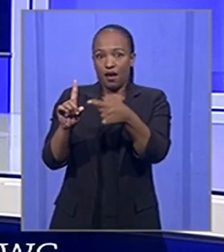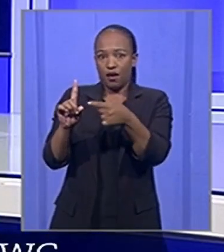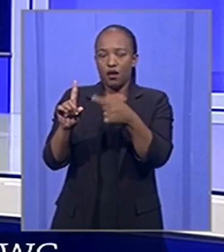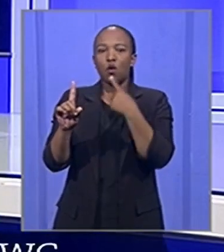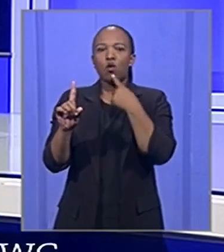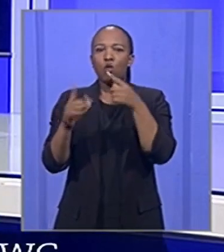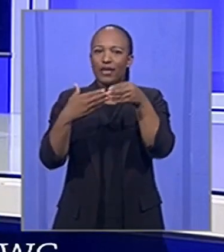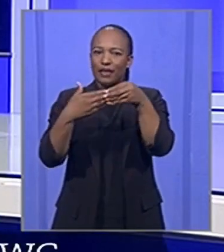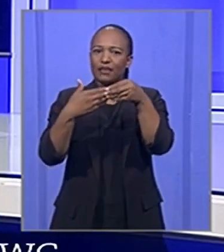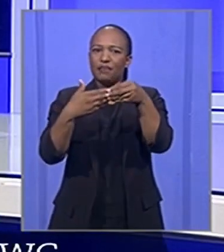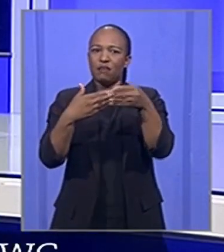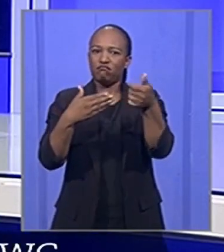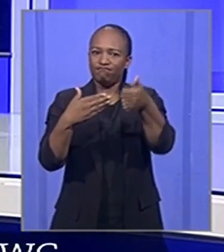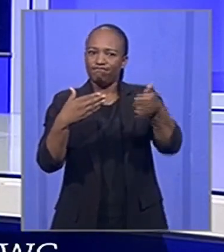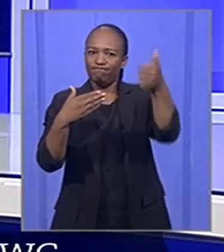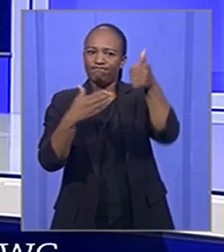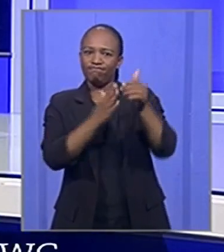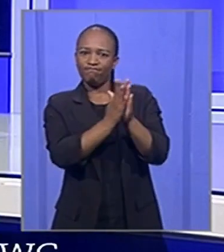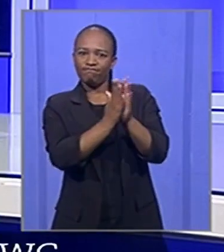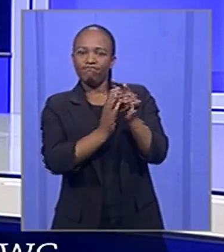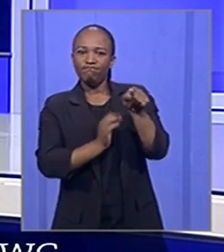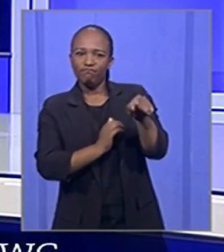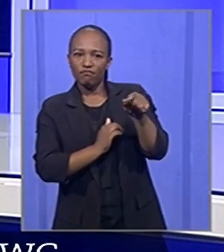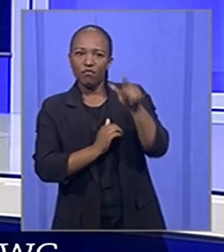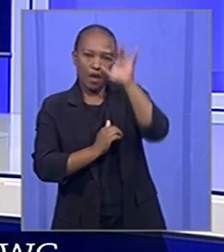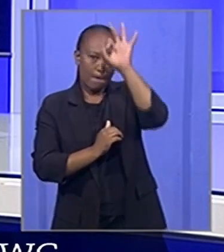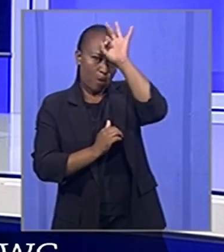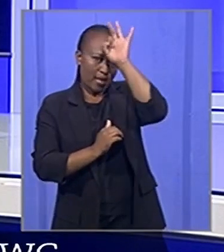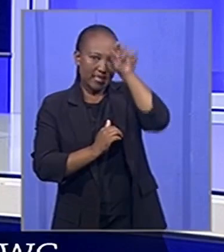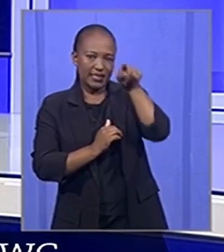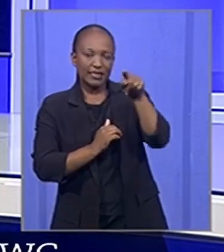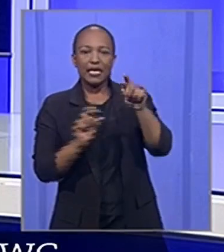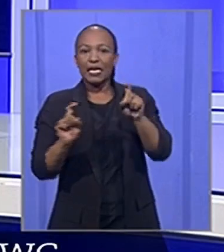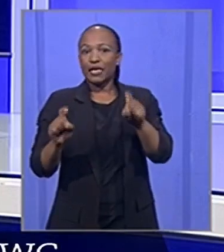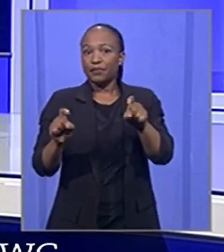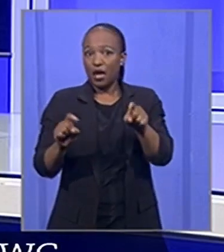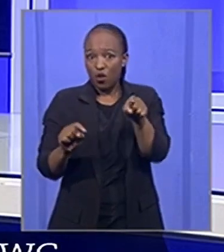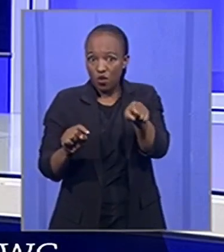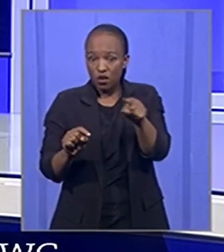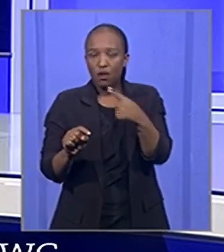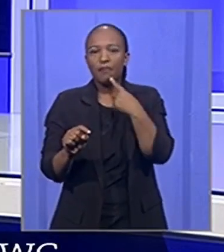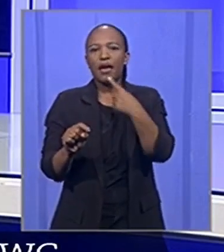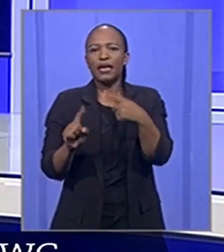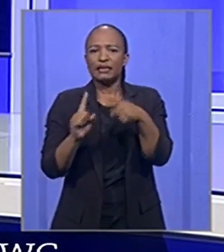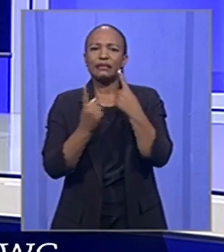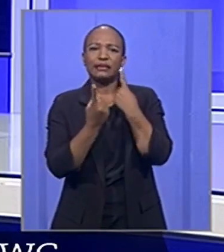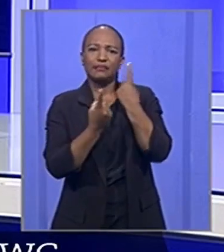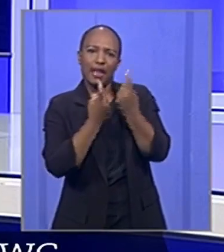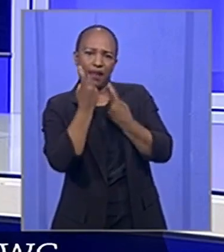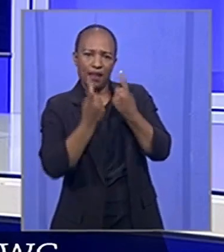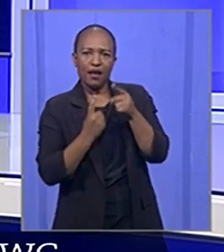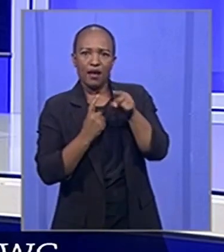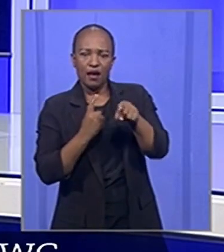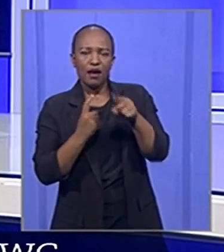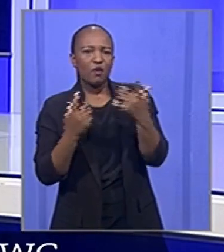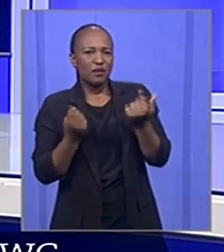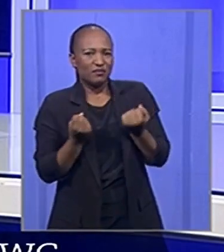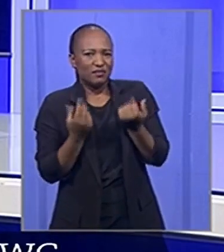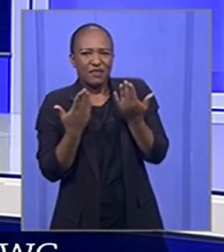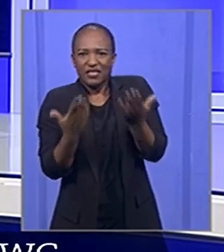eteletse pele boipilaetso ntlokgolong ya sepolesa sa naha Cape Town moo ba llang ka kgaello ya disebediswa